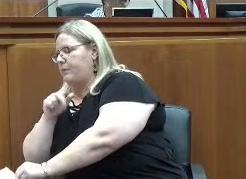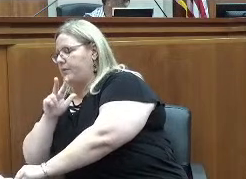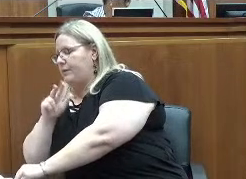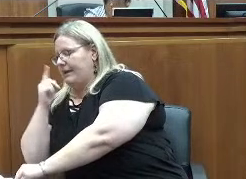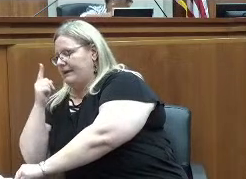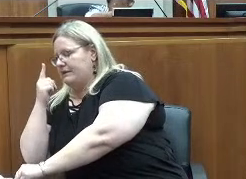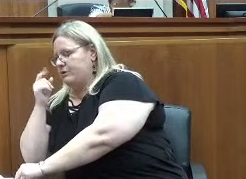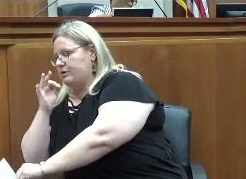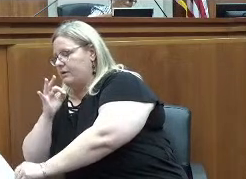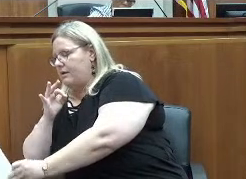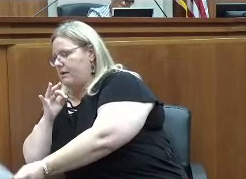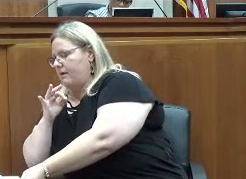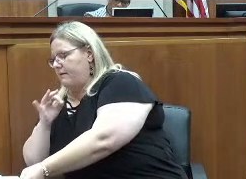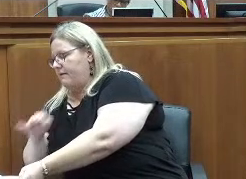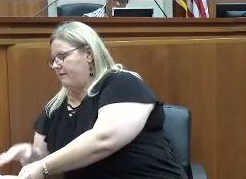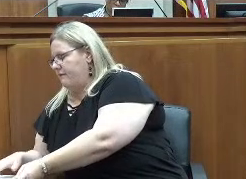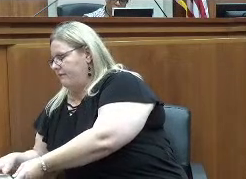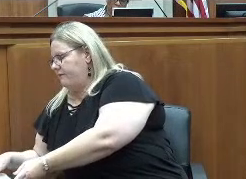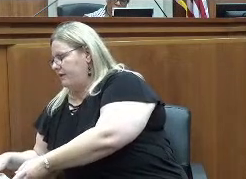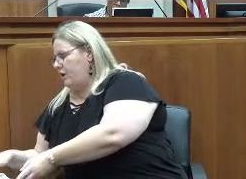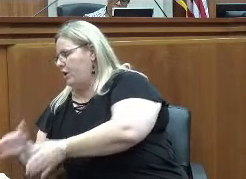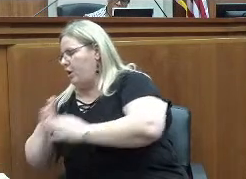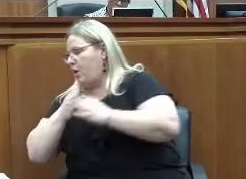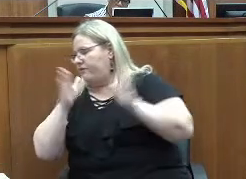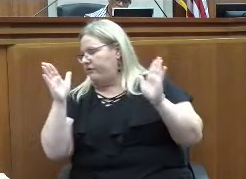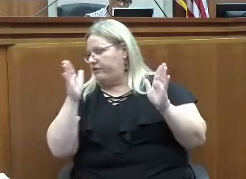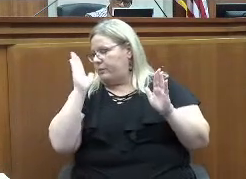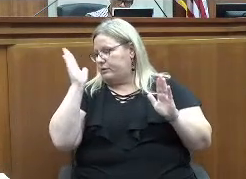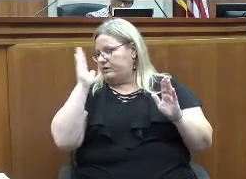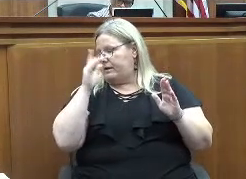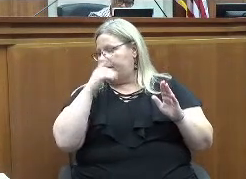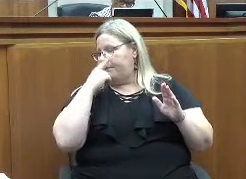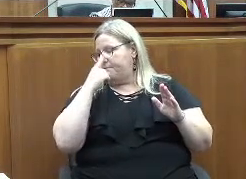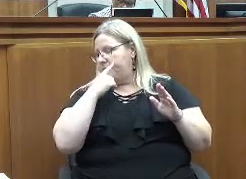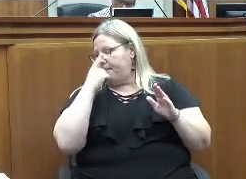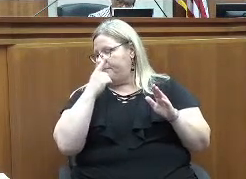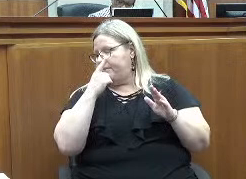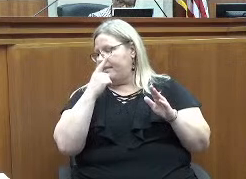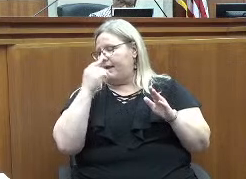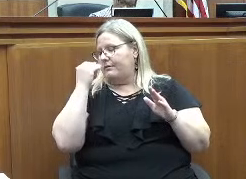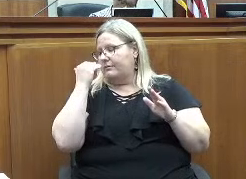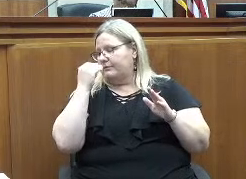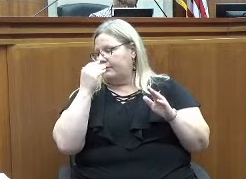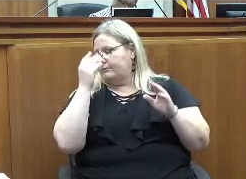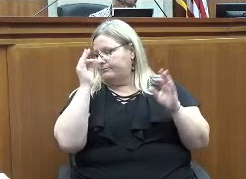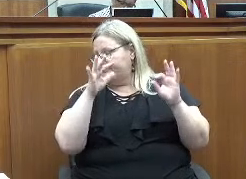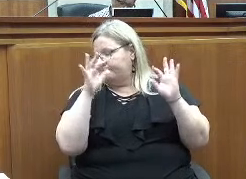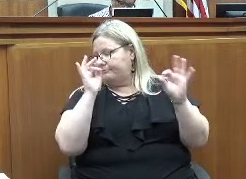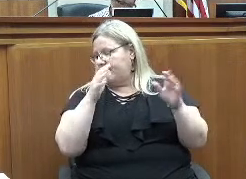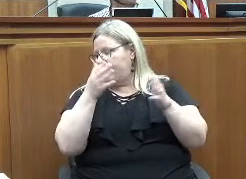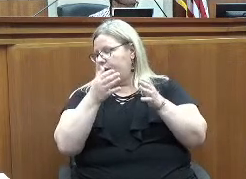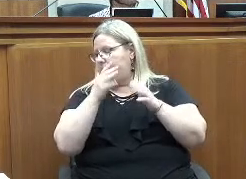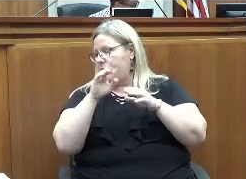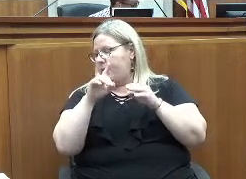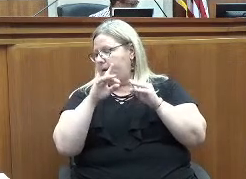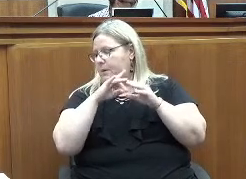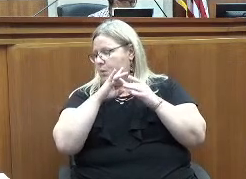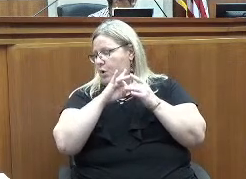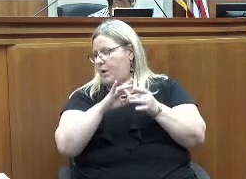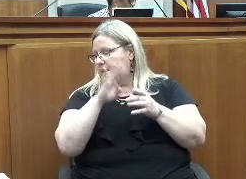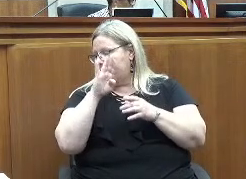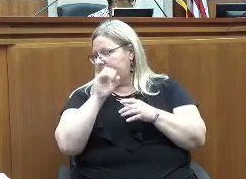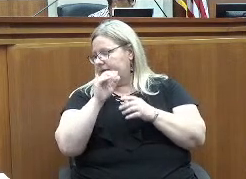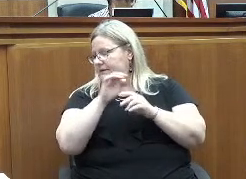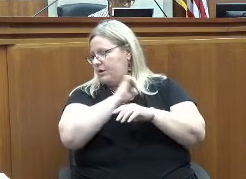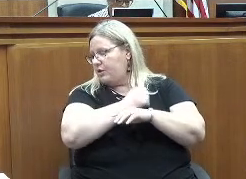consideration of overview presentations and public input regarding Bessie authorized type 2 charter application proposals submitted in response to